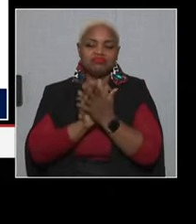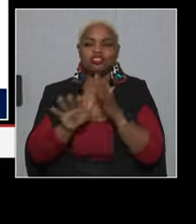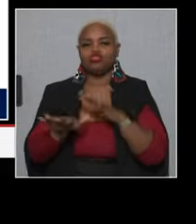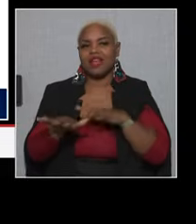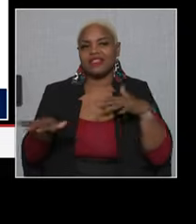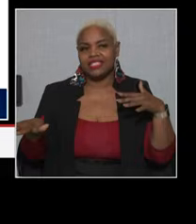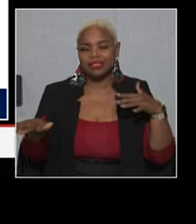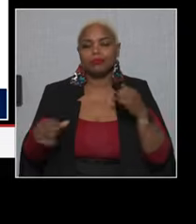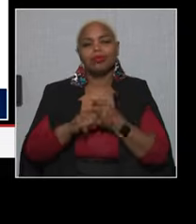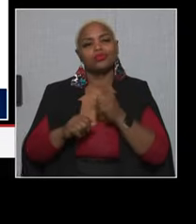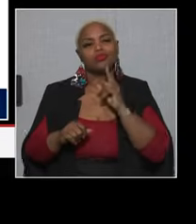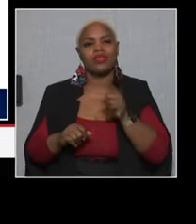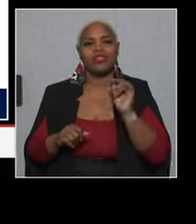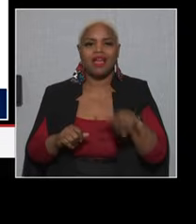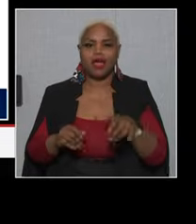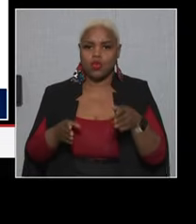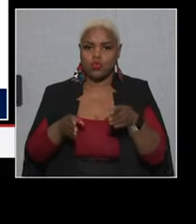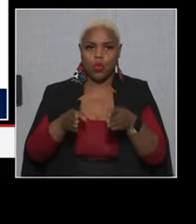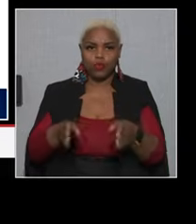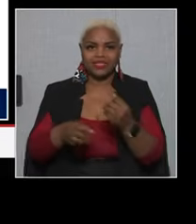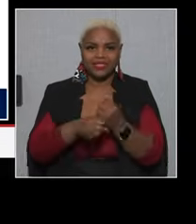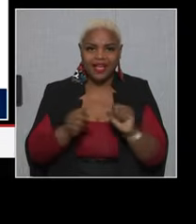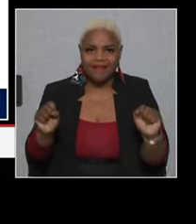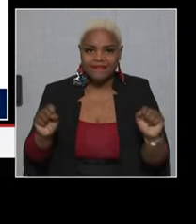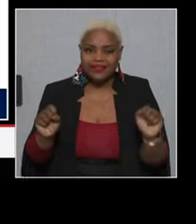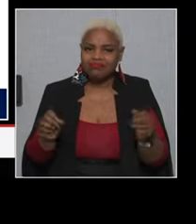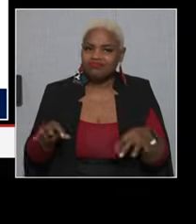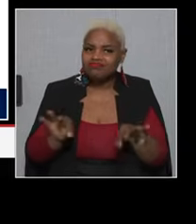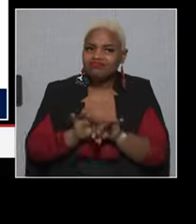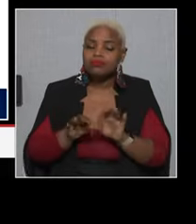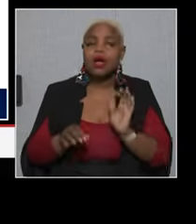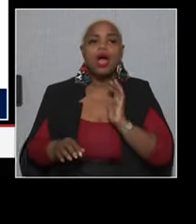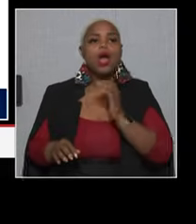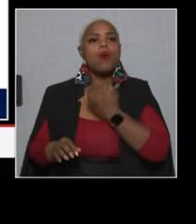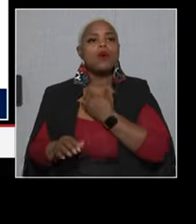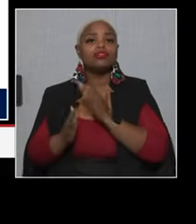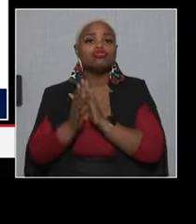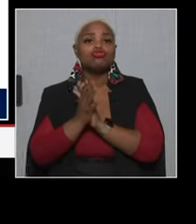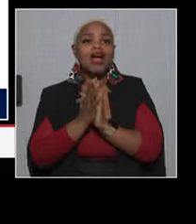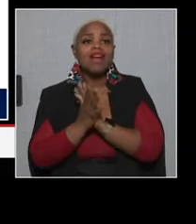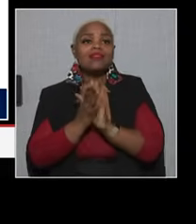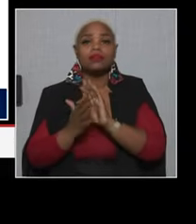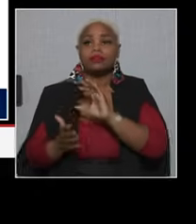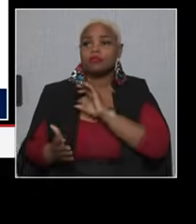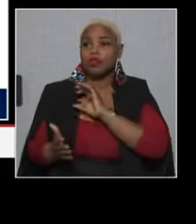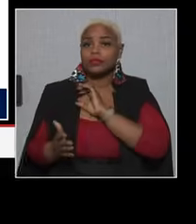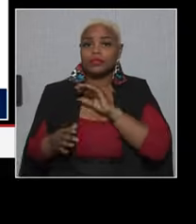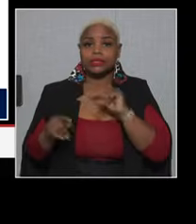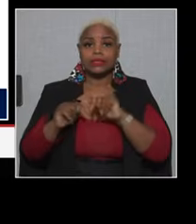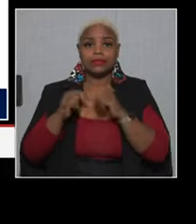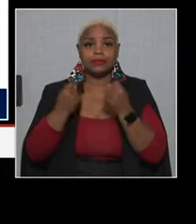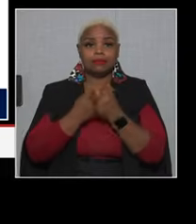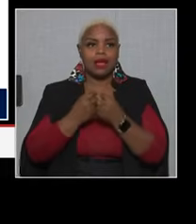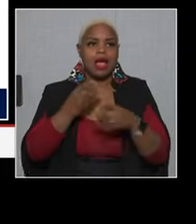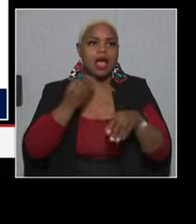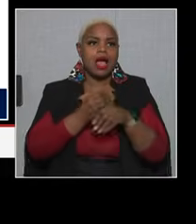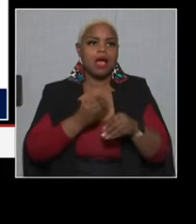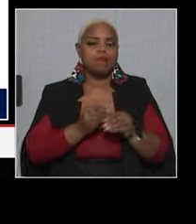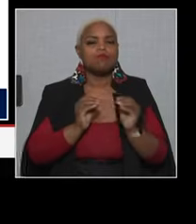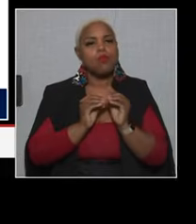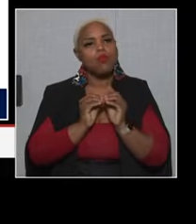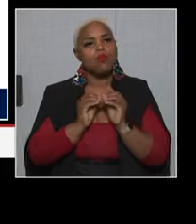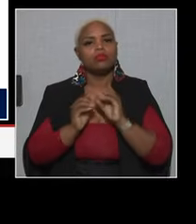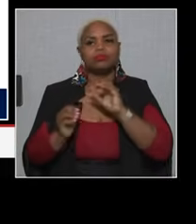And last year, I expanded the size of our traffic enforcement team. The unit is now able to conduct almost daily enforcement